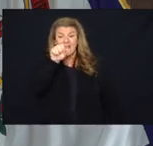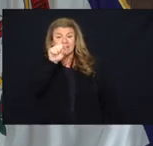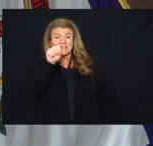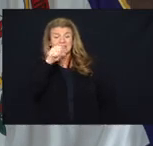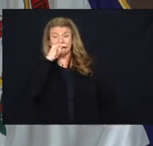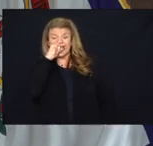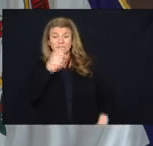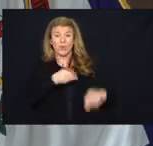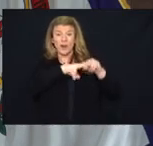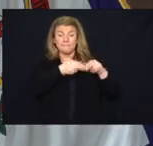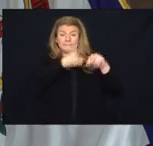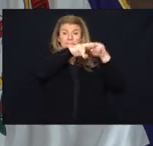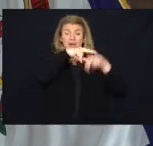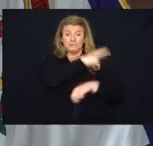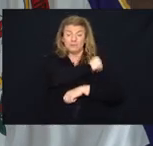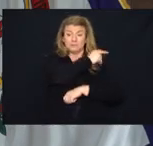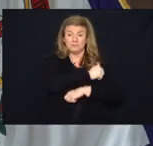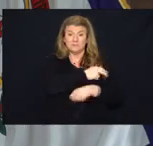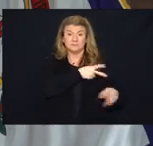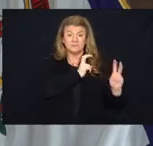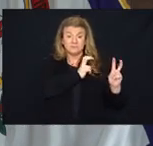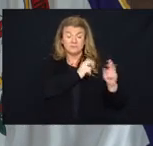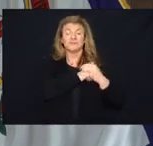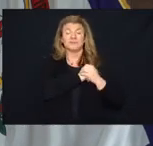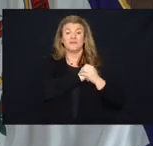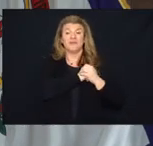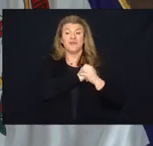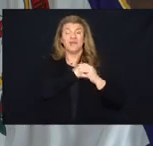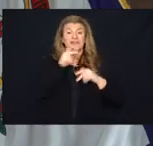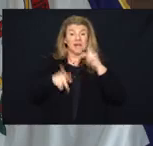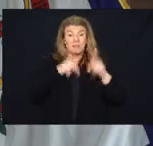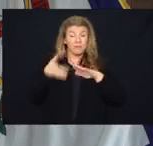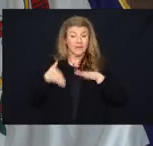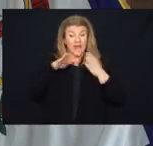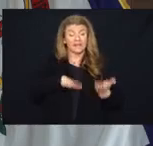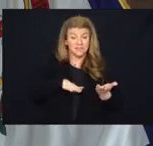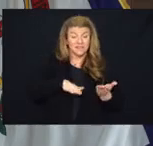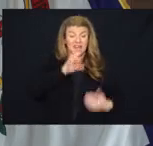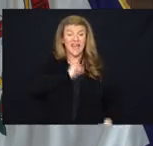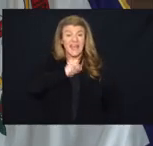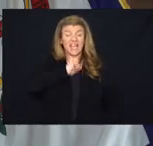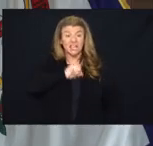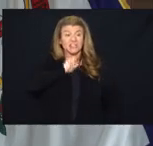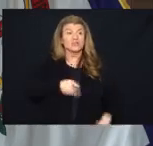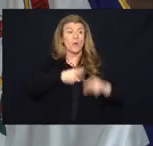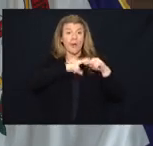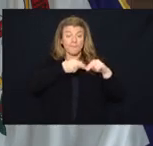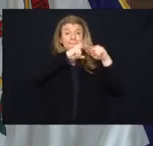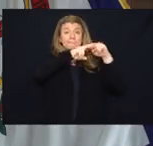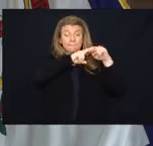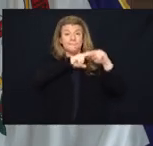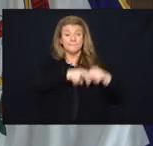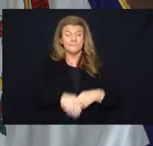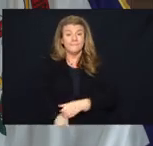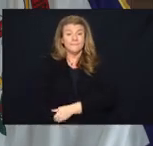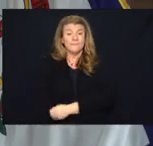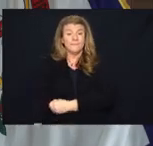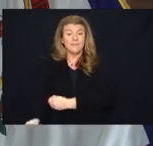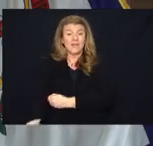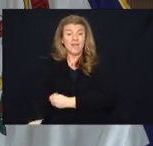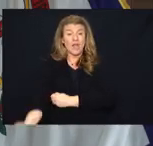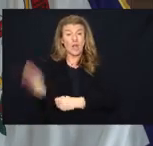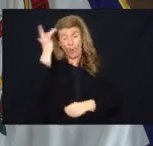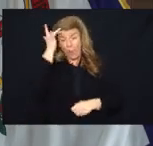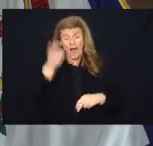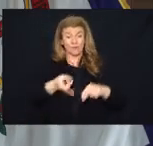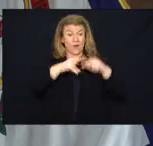kids are going up in the hospitals. The cases of people dying, the age is going up. The reason that age is going